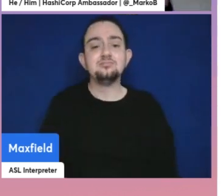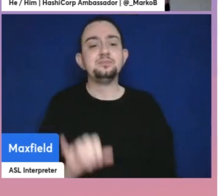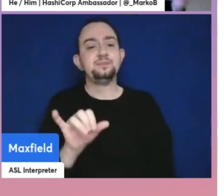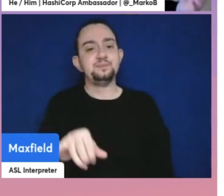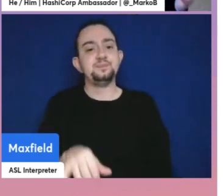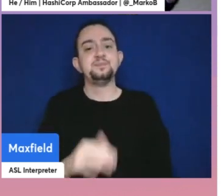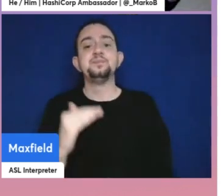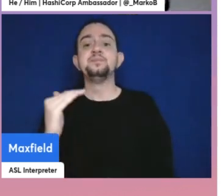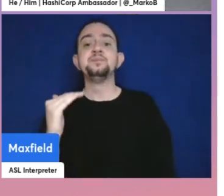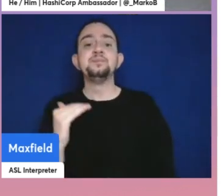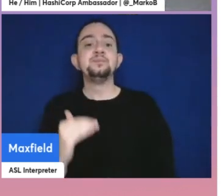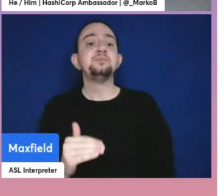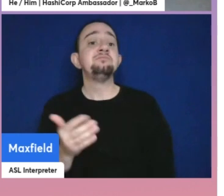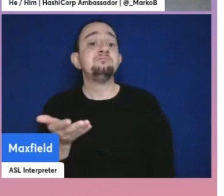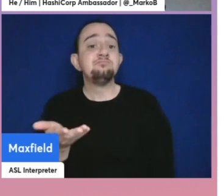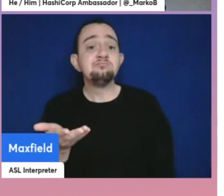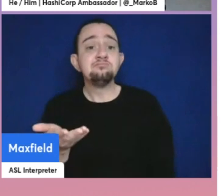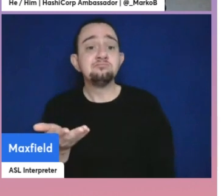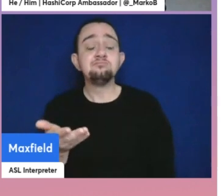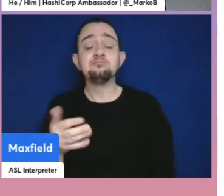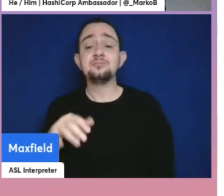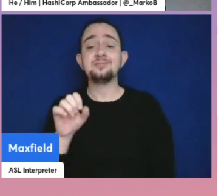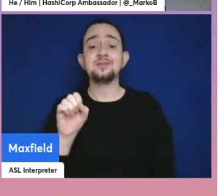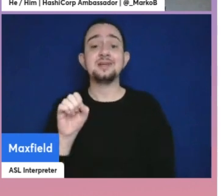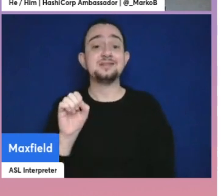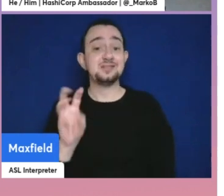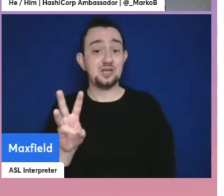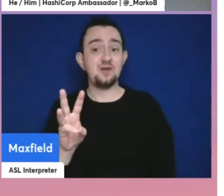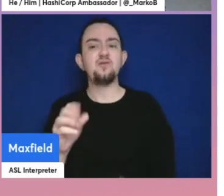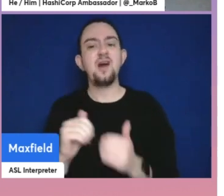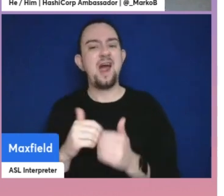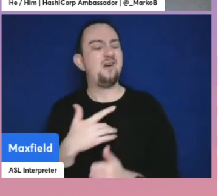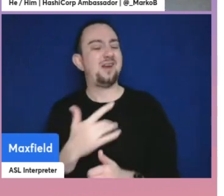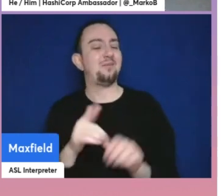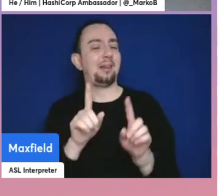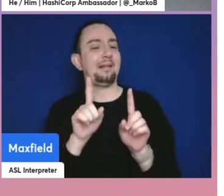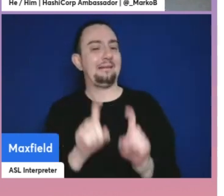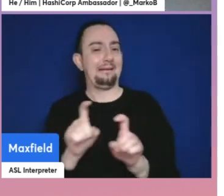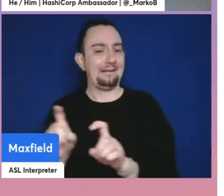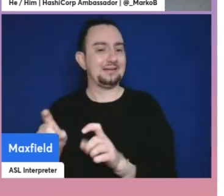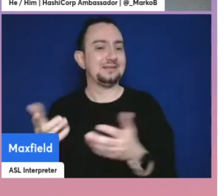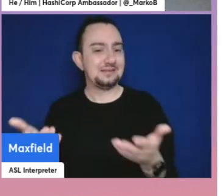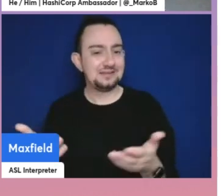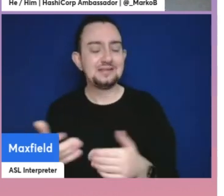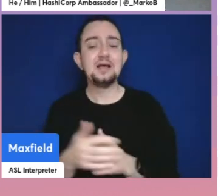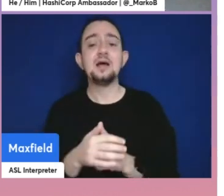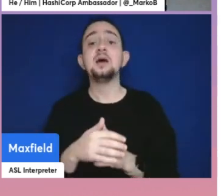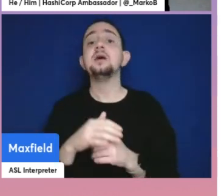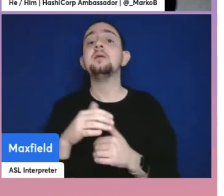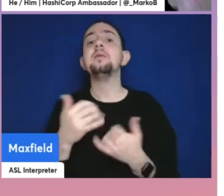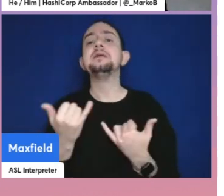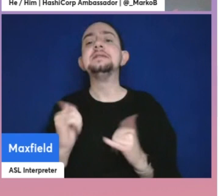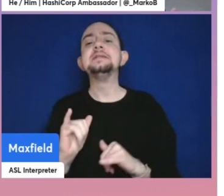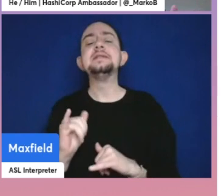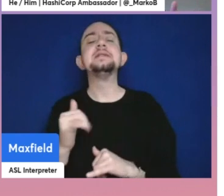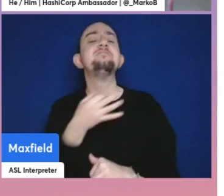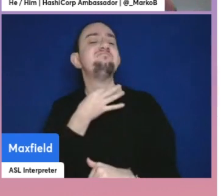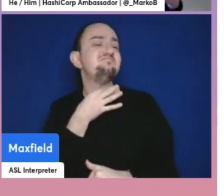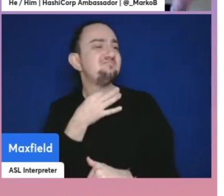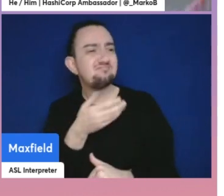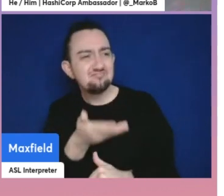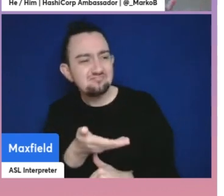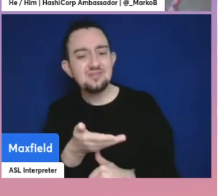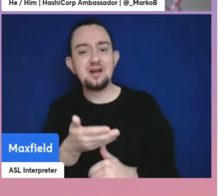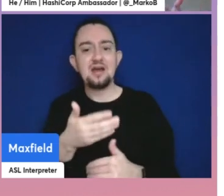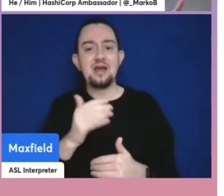So, this is how, the software is usually tested. But then, the question remains, how about our infrastructure as